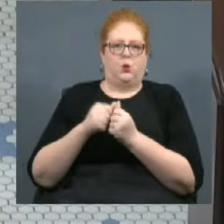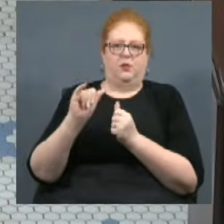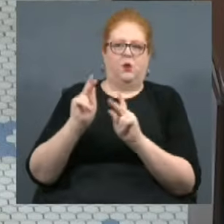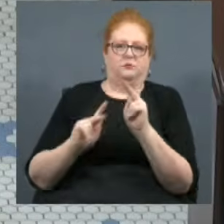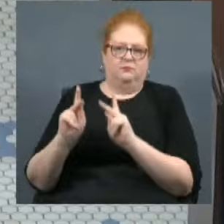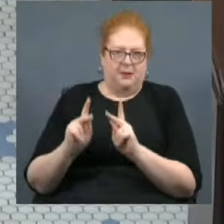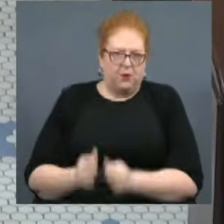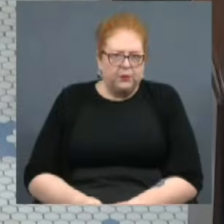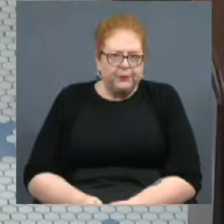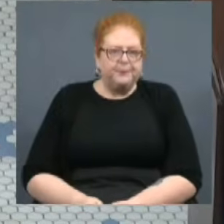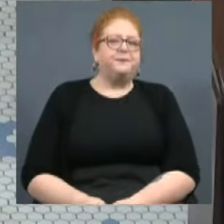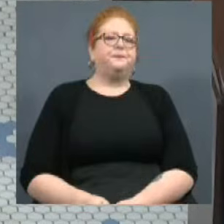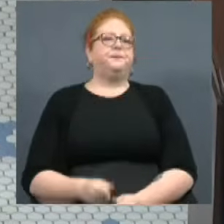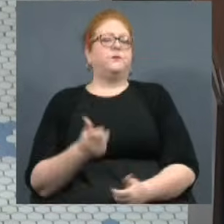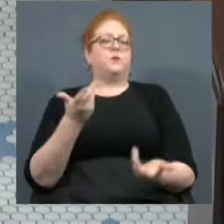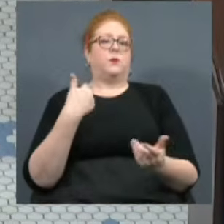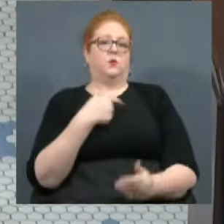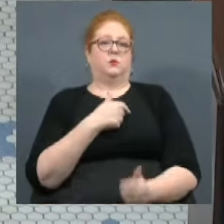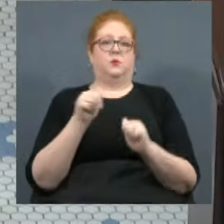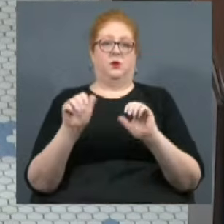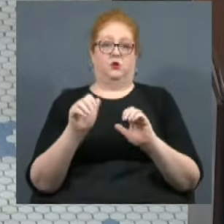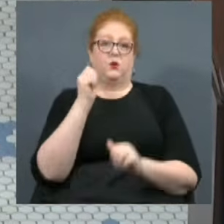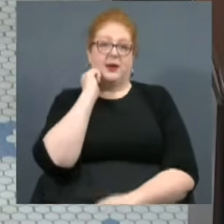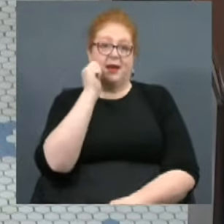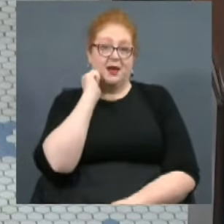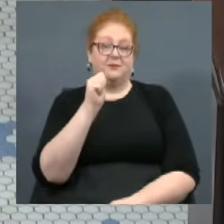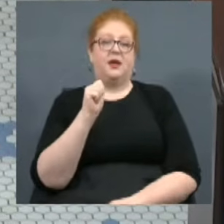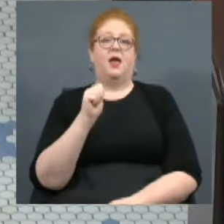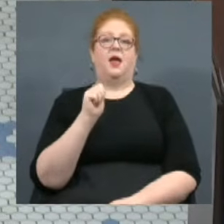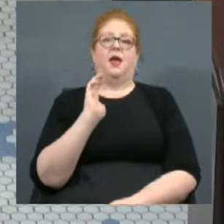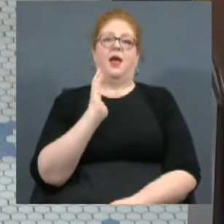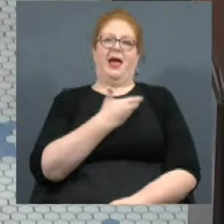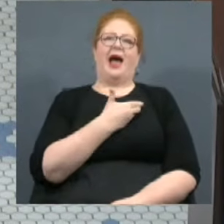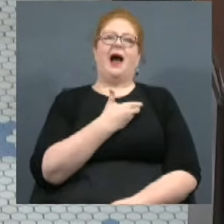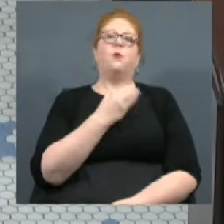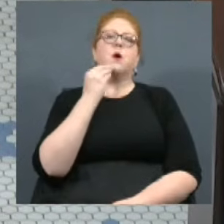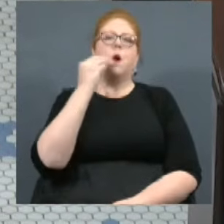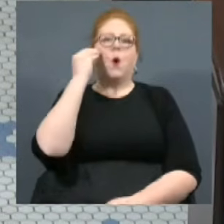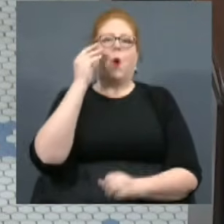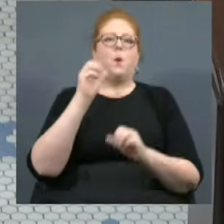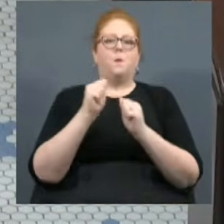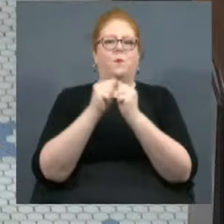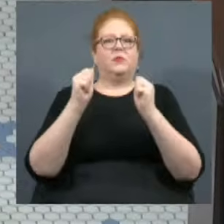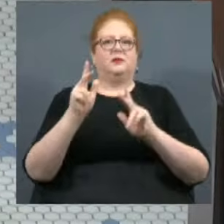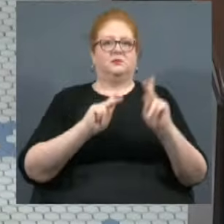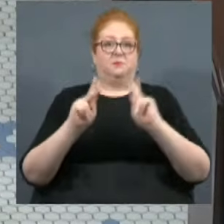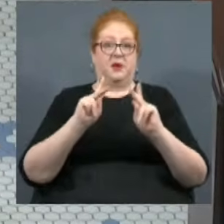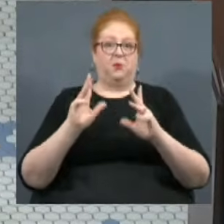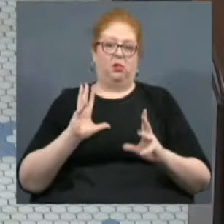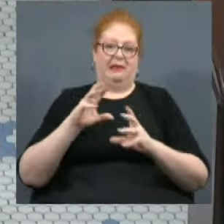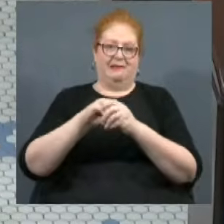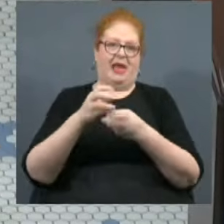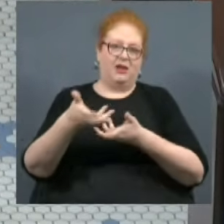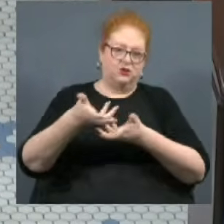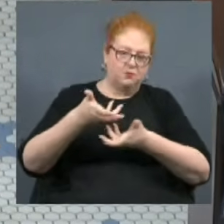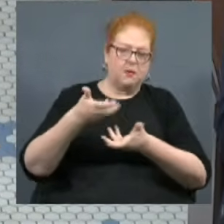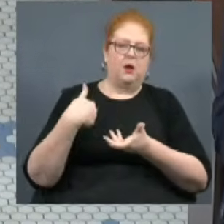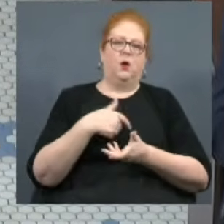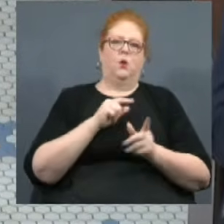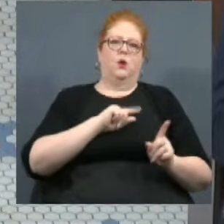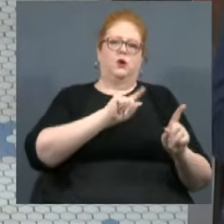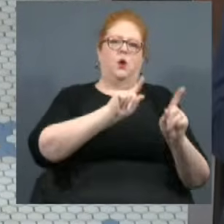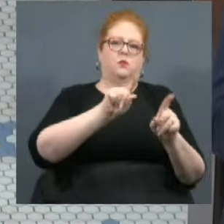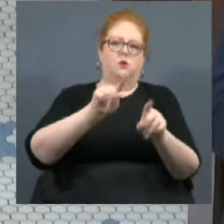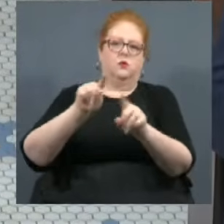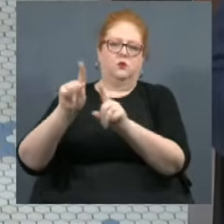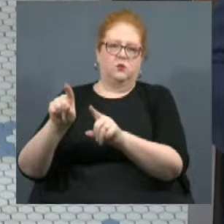we're doing on a day-to-day basis with our homeless engagement specialists, they go out to several areas of the city. They're broken